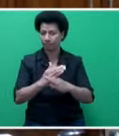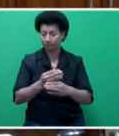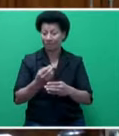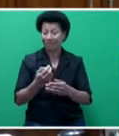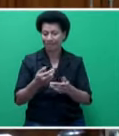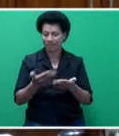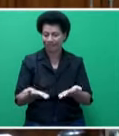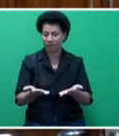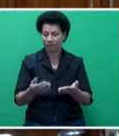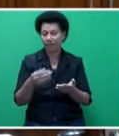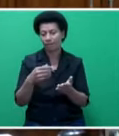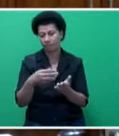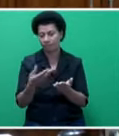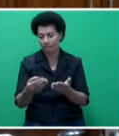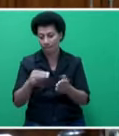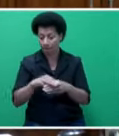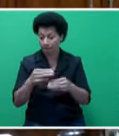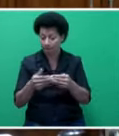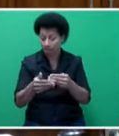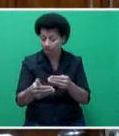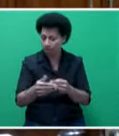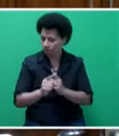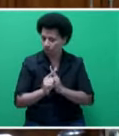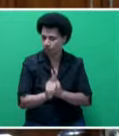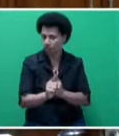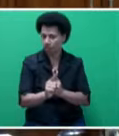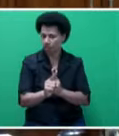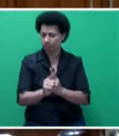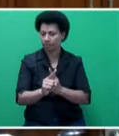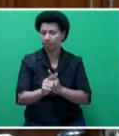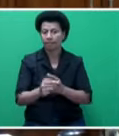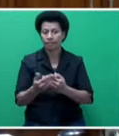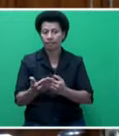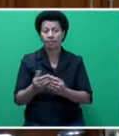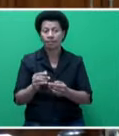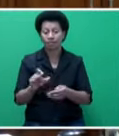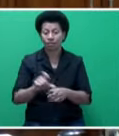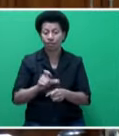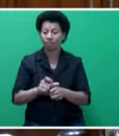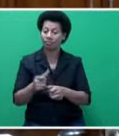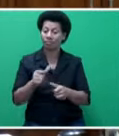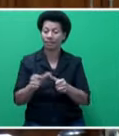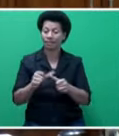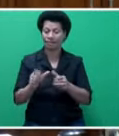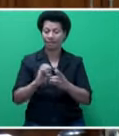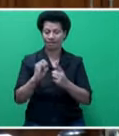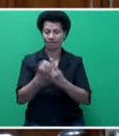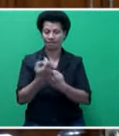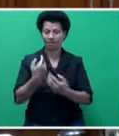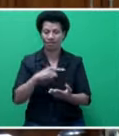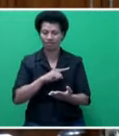leeway, and we hope everybody will comply with it. Also lifts up our credentials, and of course, creates a much better environment for us and also